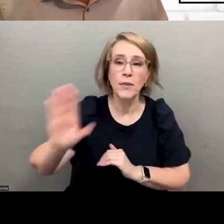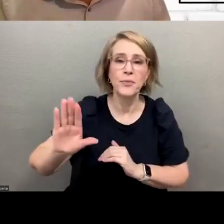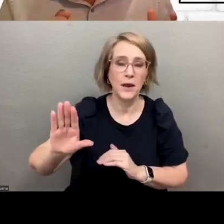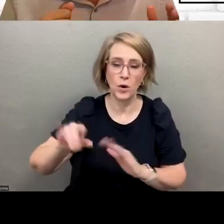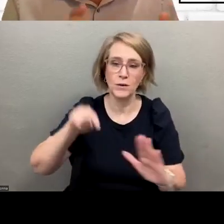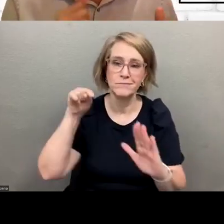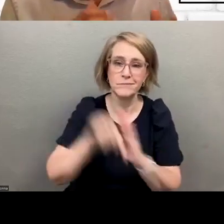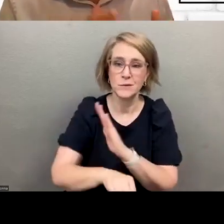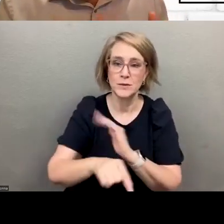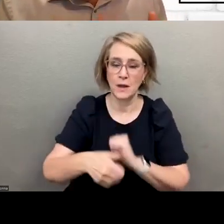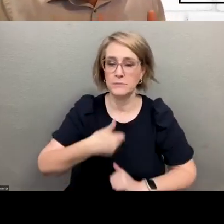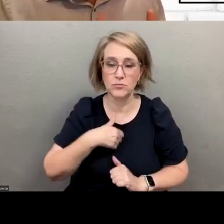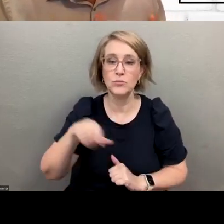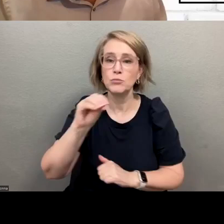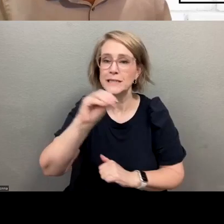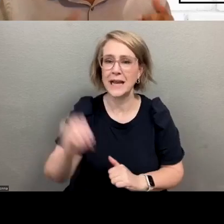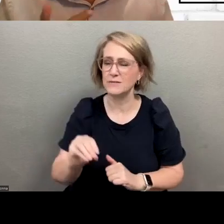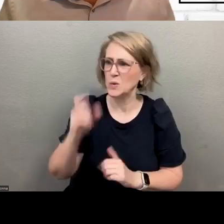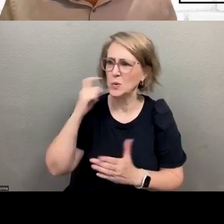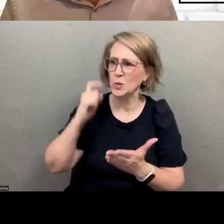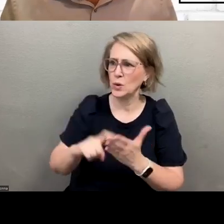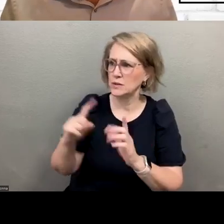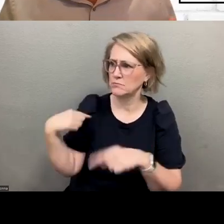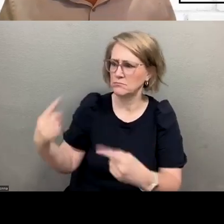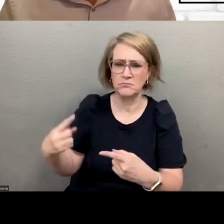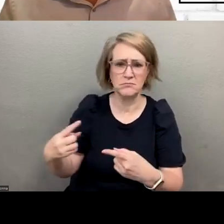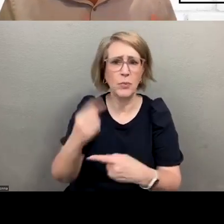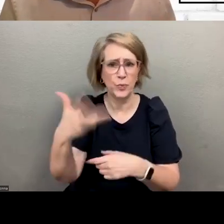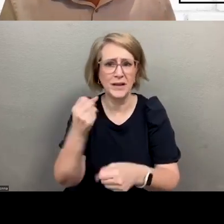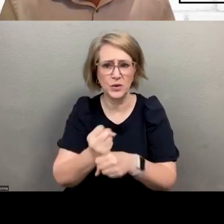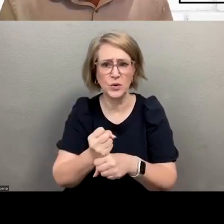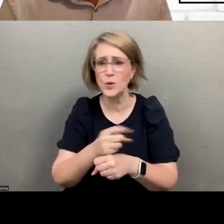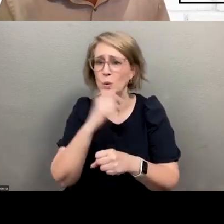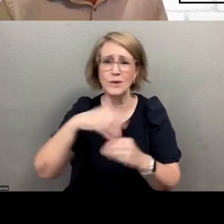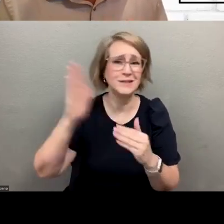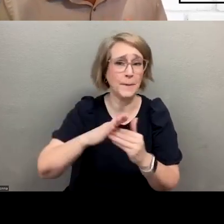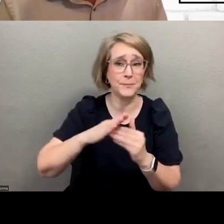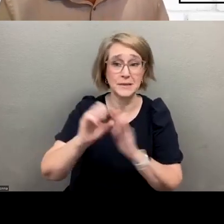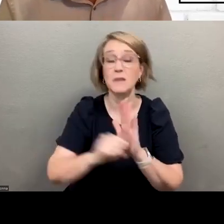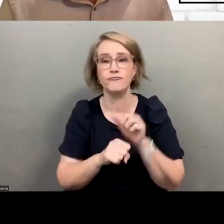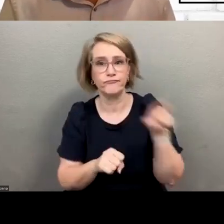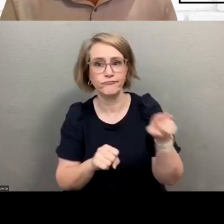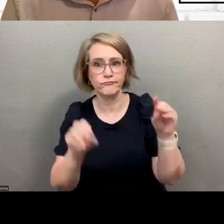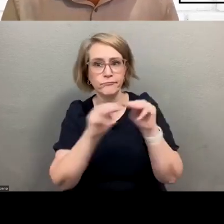highest in the U.S. for the past 3 years. And that what they noticed is that in this, most of these suicides took place